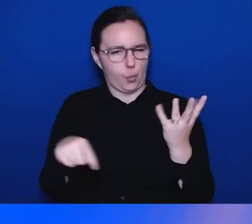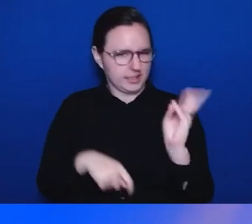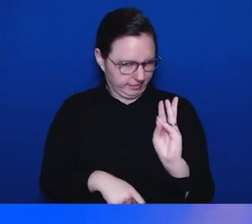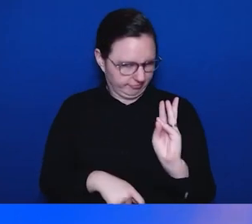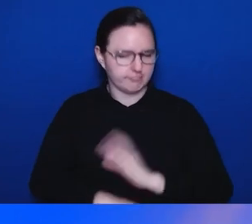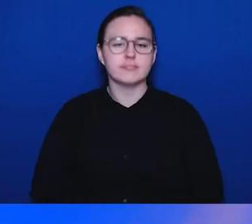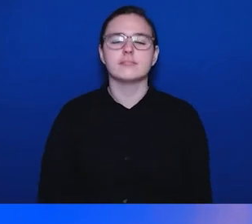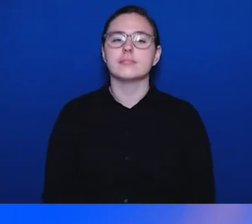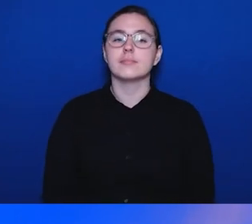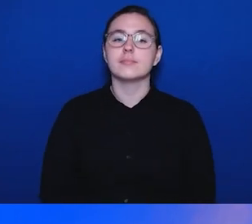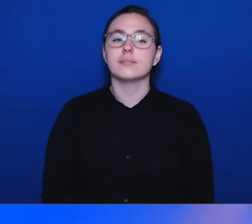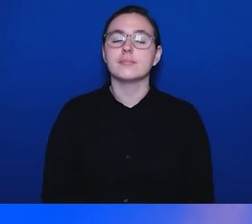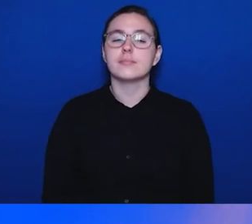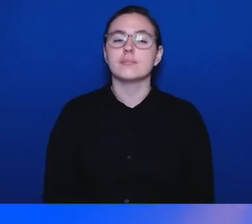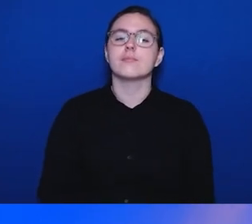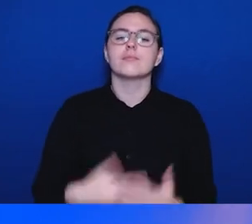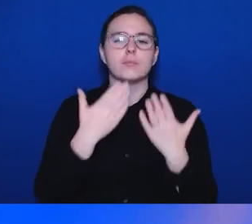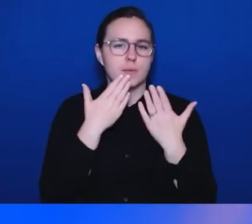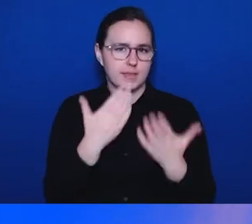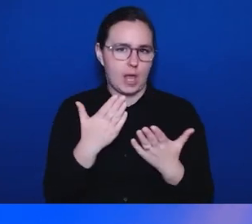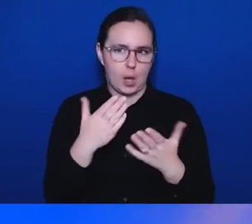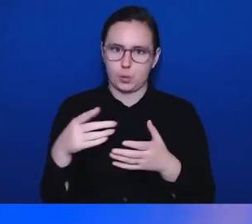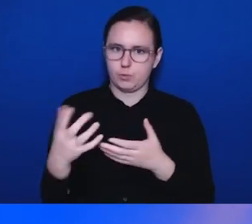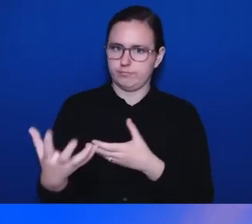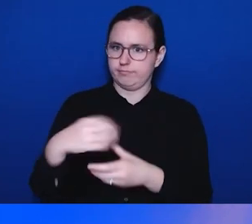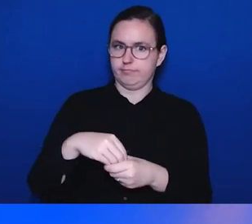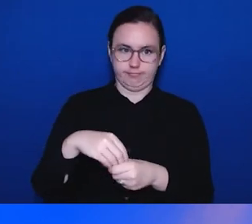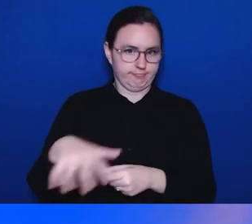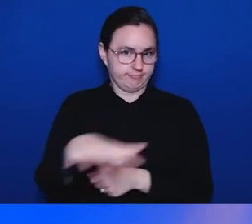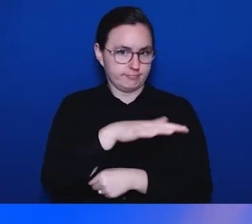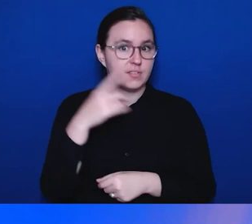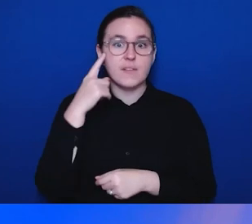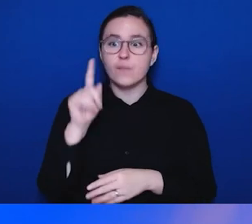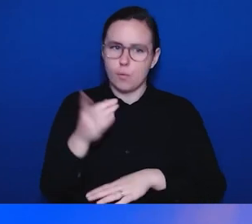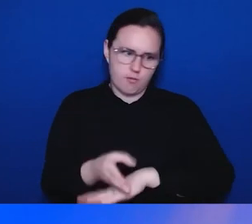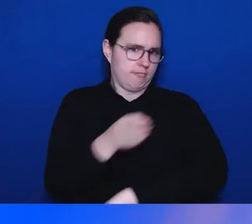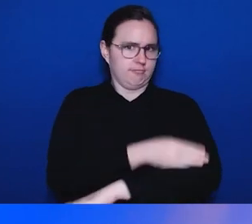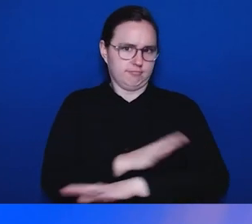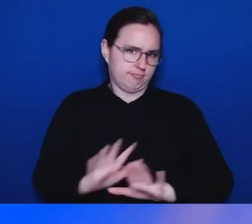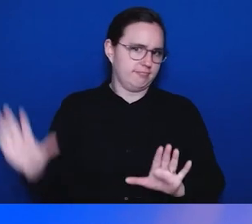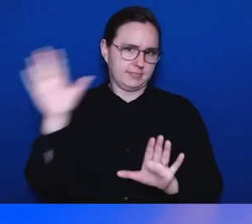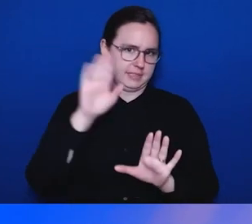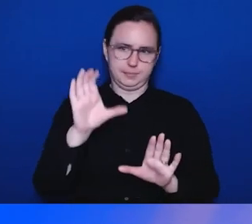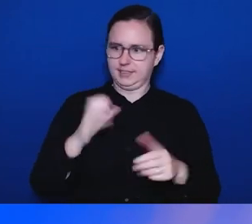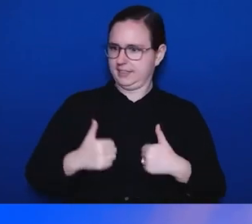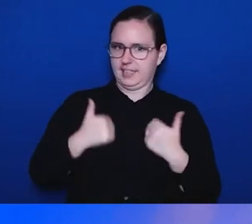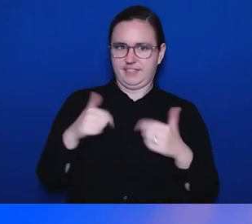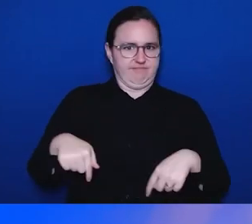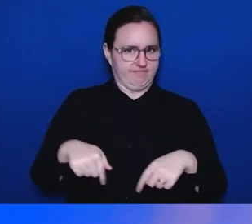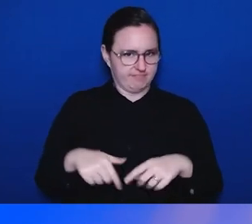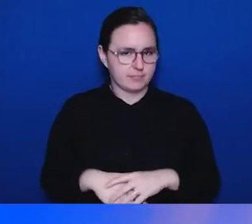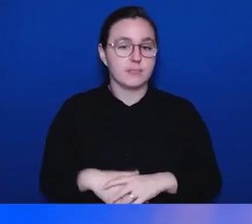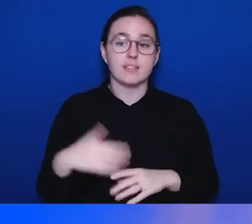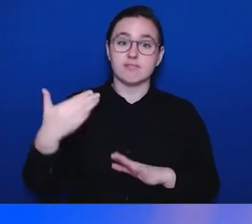here on SFU's campus. Thank you to the dedication to all of the people who the Health Minister mentioned for your role in making life better for all British